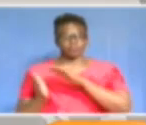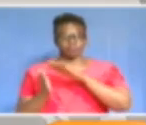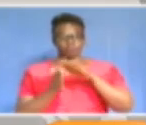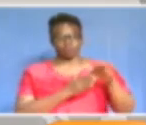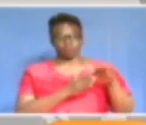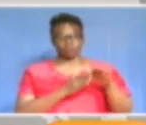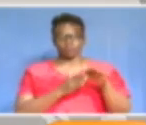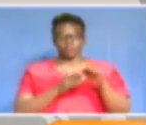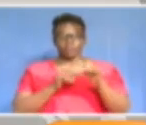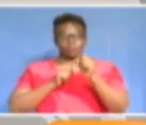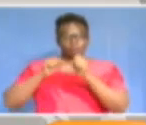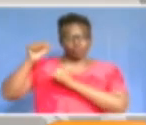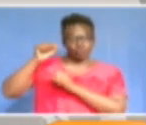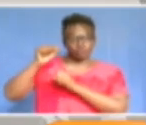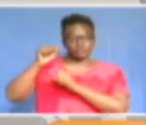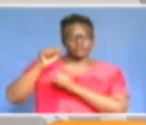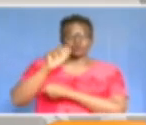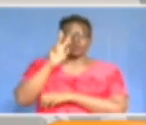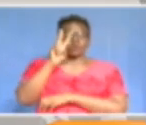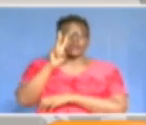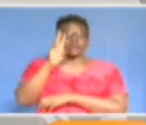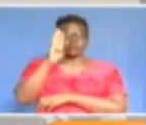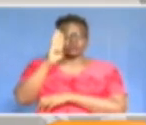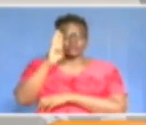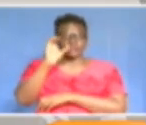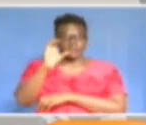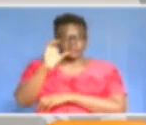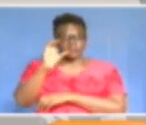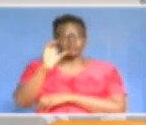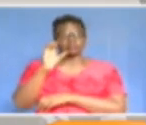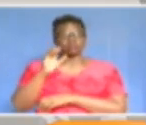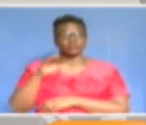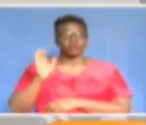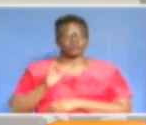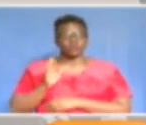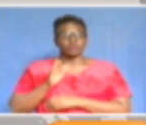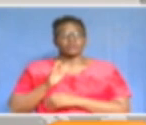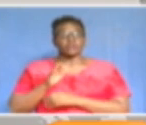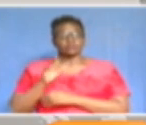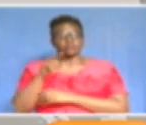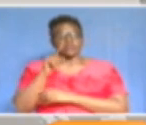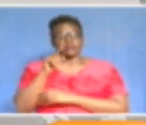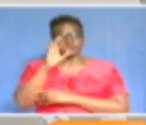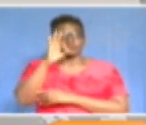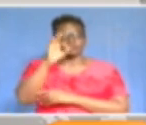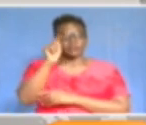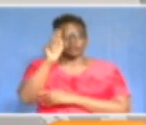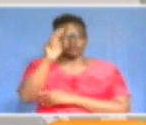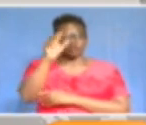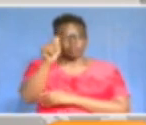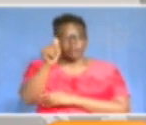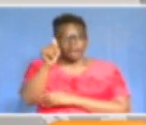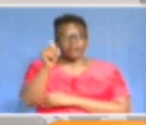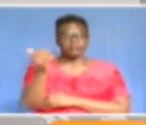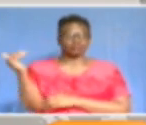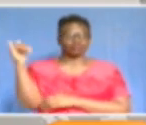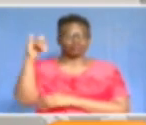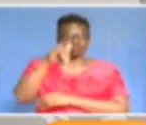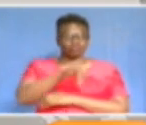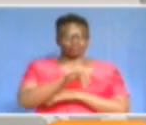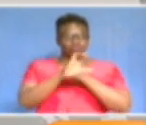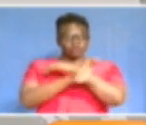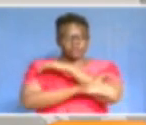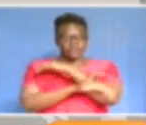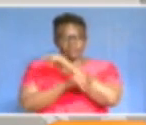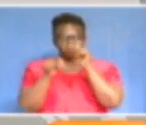World Boxing Council WBC Women's Super Bantamweight Champion Fatuma Iron Fist Zarika arrived in the country this